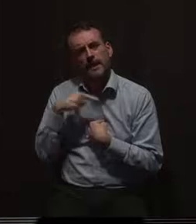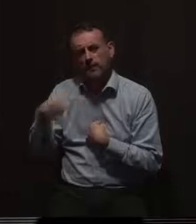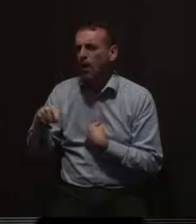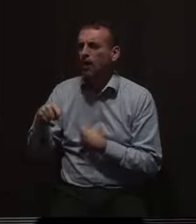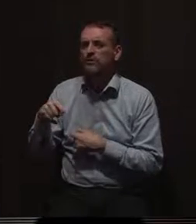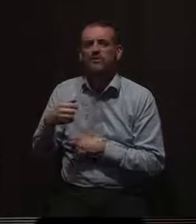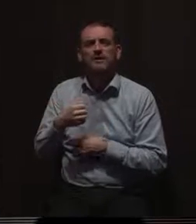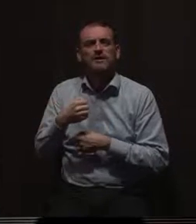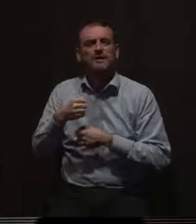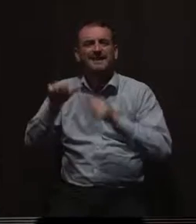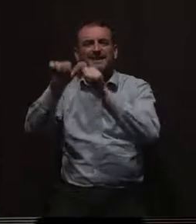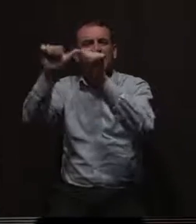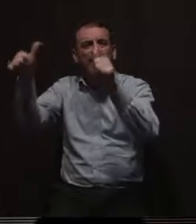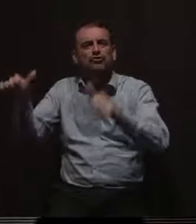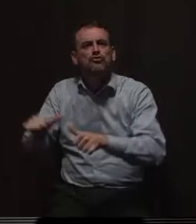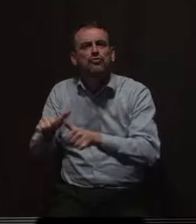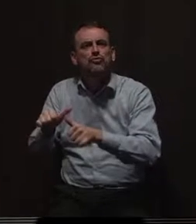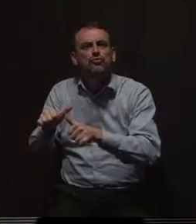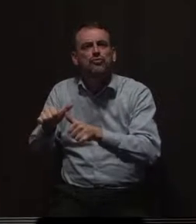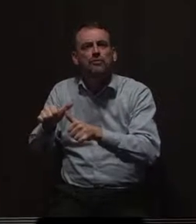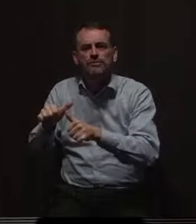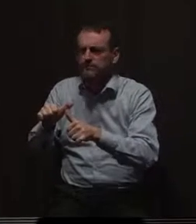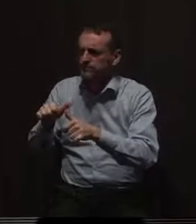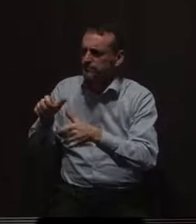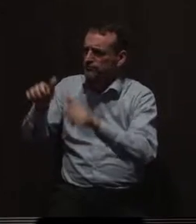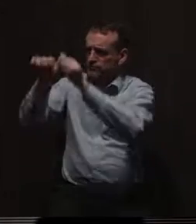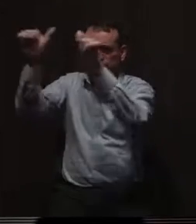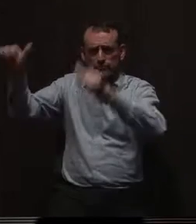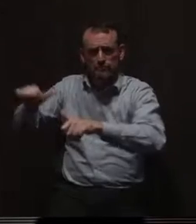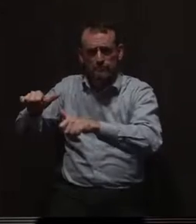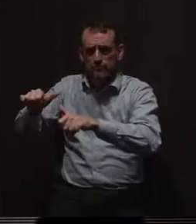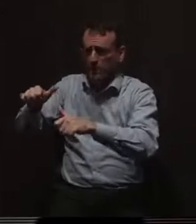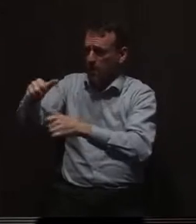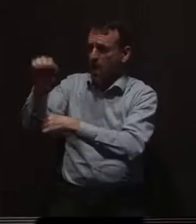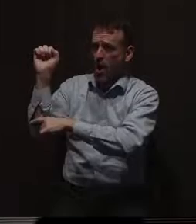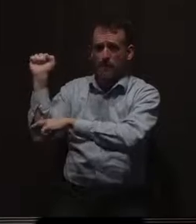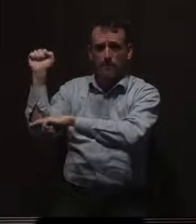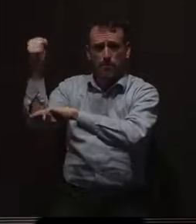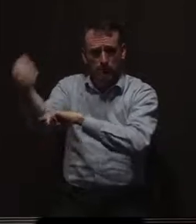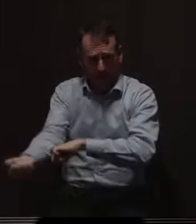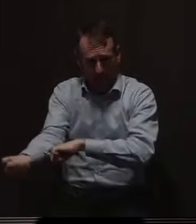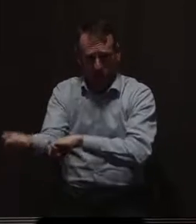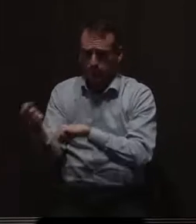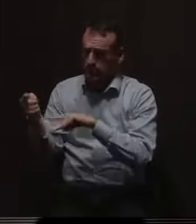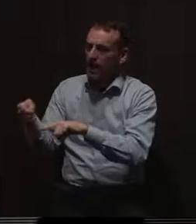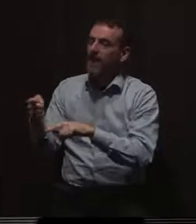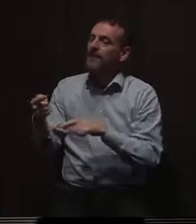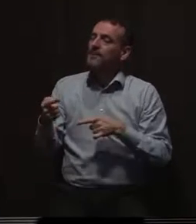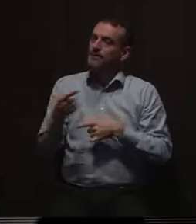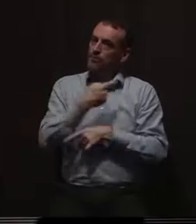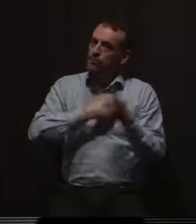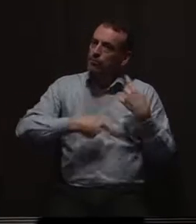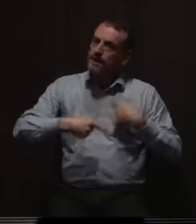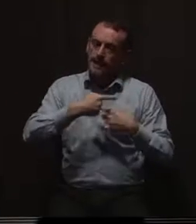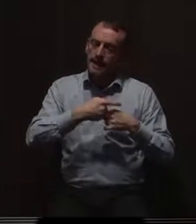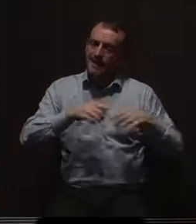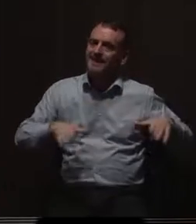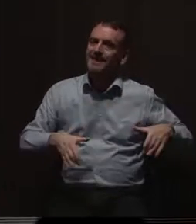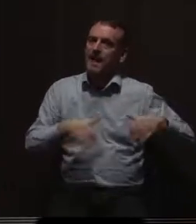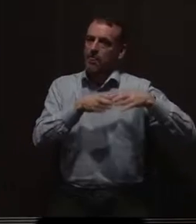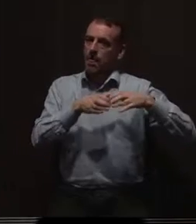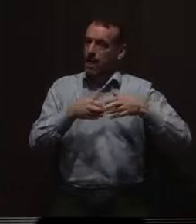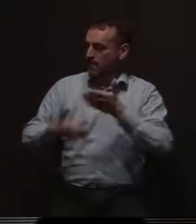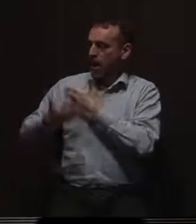is that we have the feeling we own the past. So the past belongs to us all. So we all got to talk about it together.